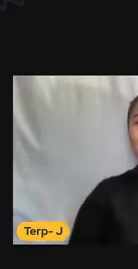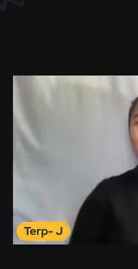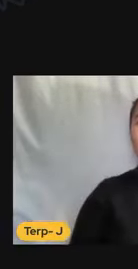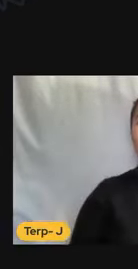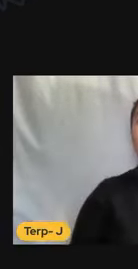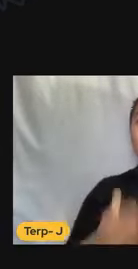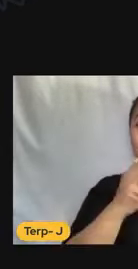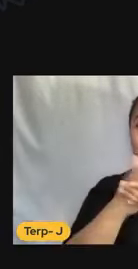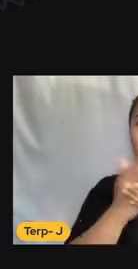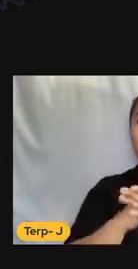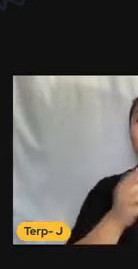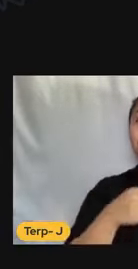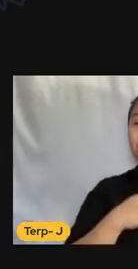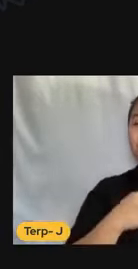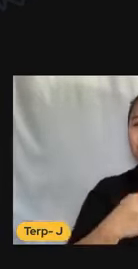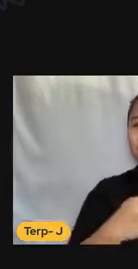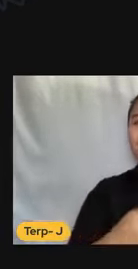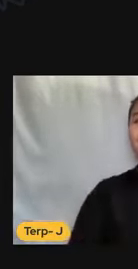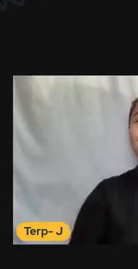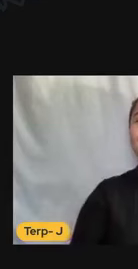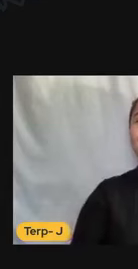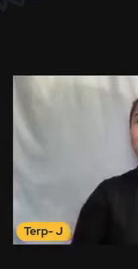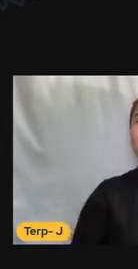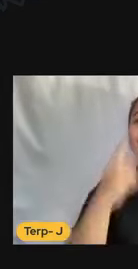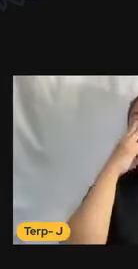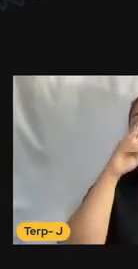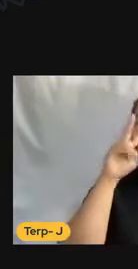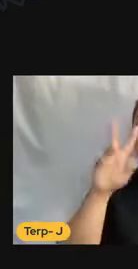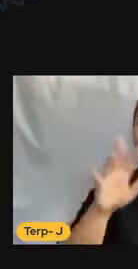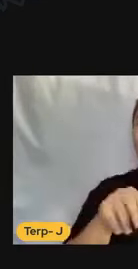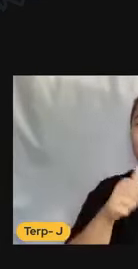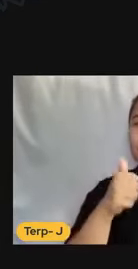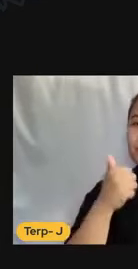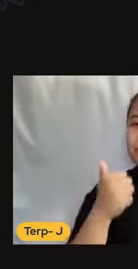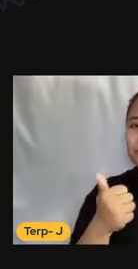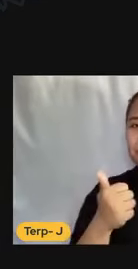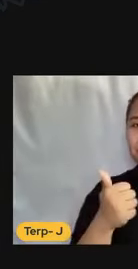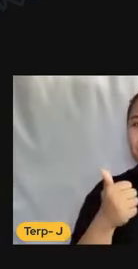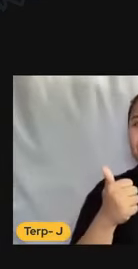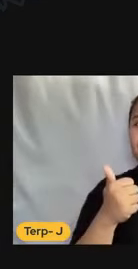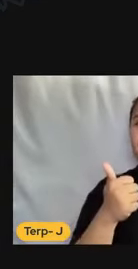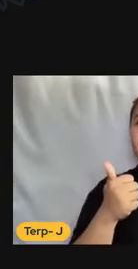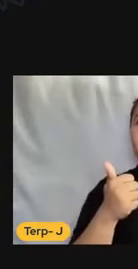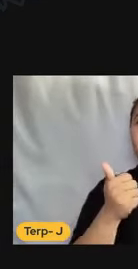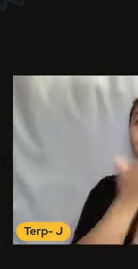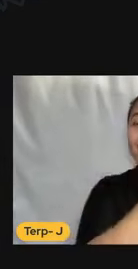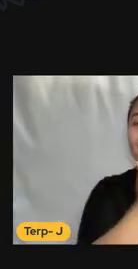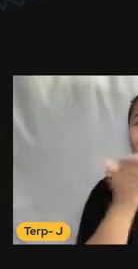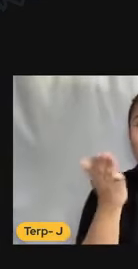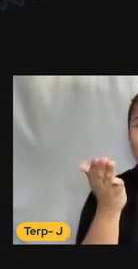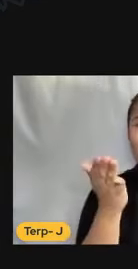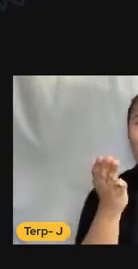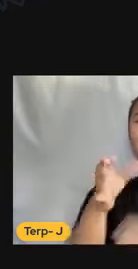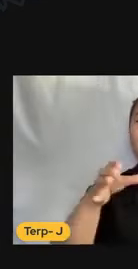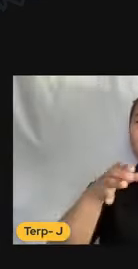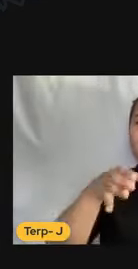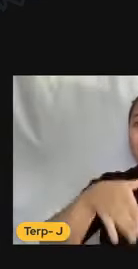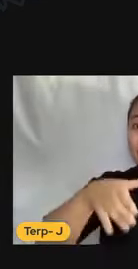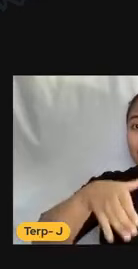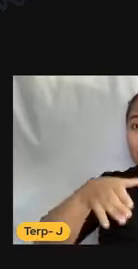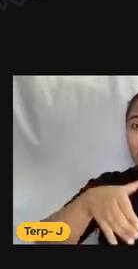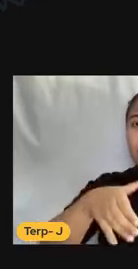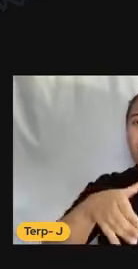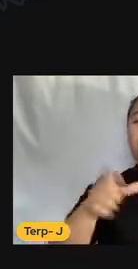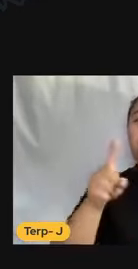me and see how you may have a disability, but yet you are able to